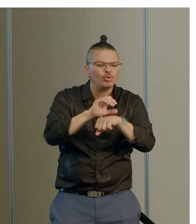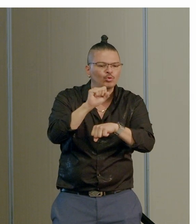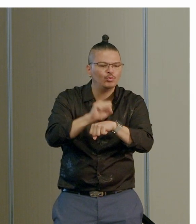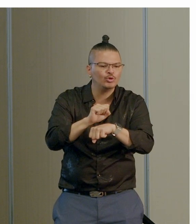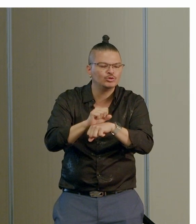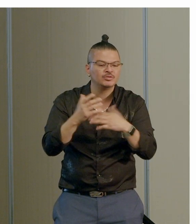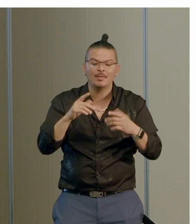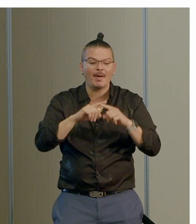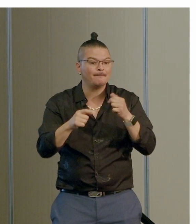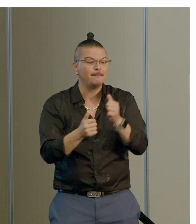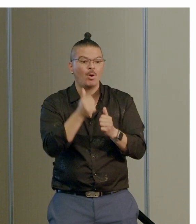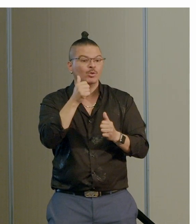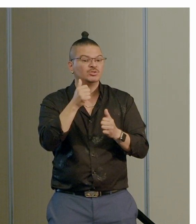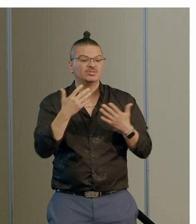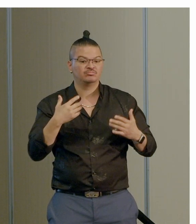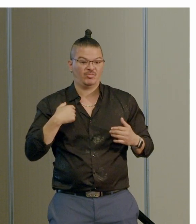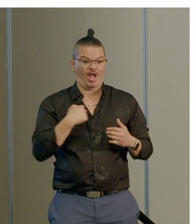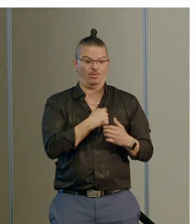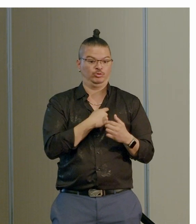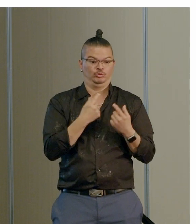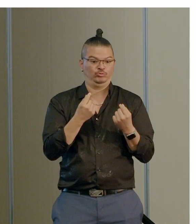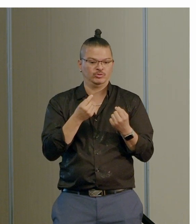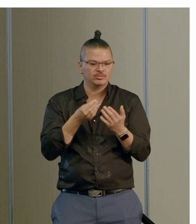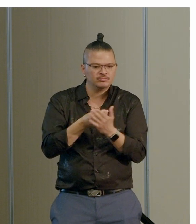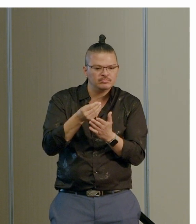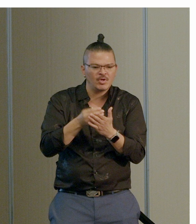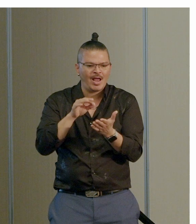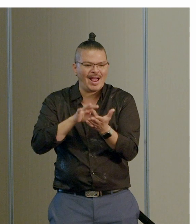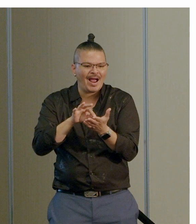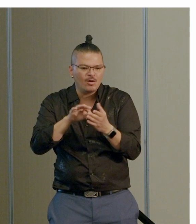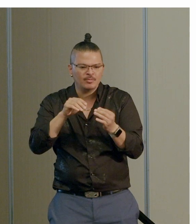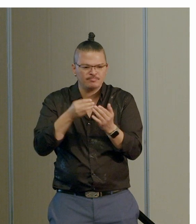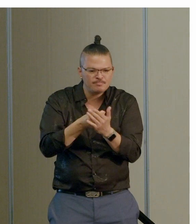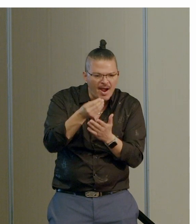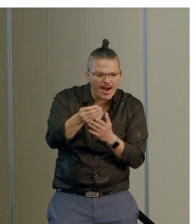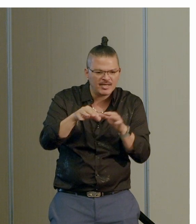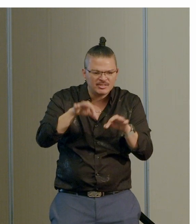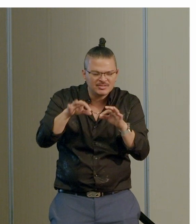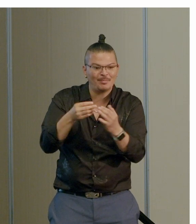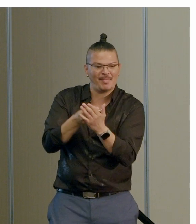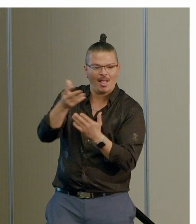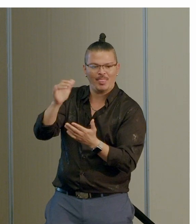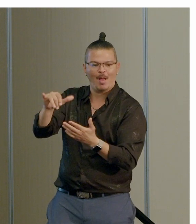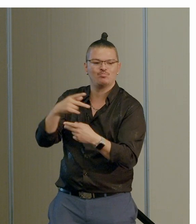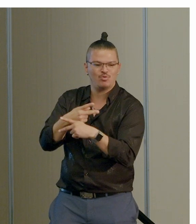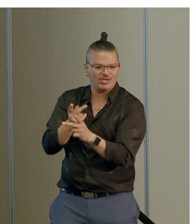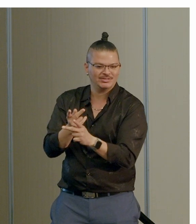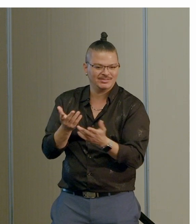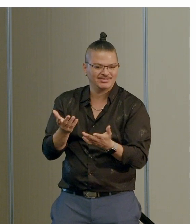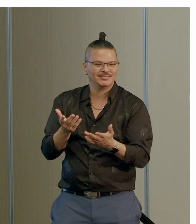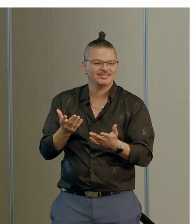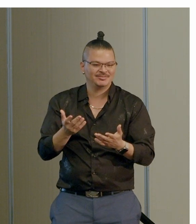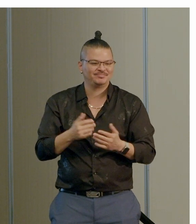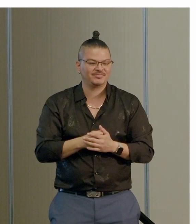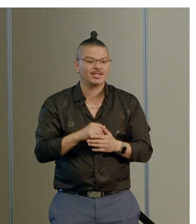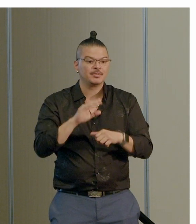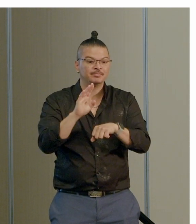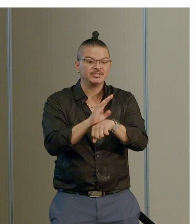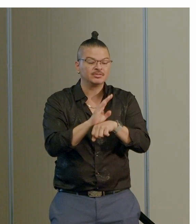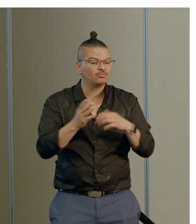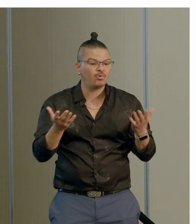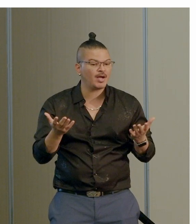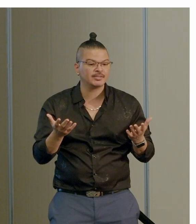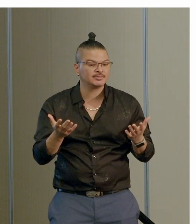the acquisition, the buying of COTS products. So the industry that we're all talking about is generally the